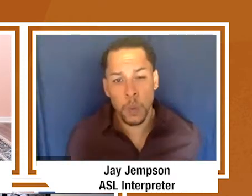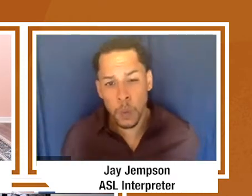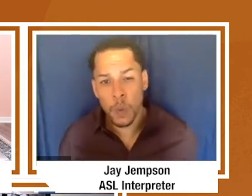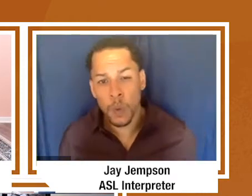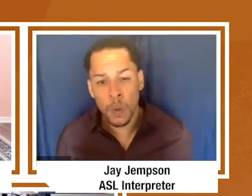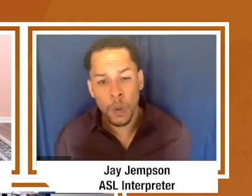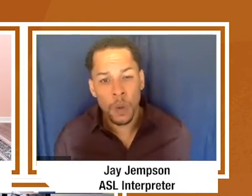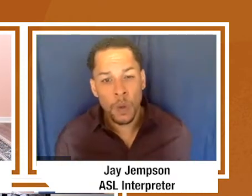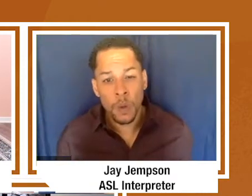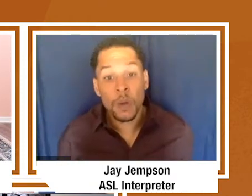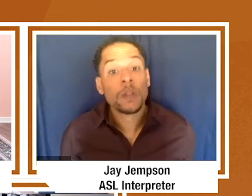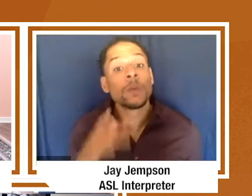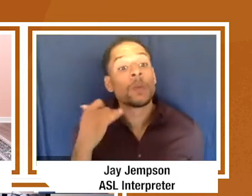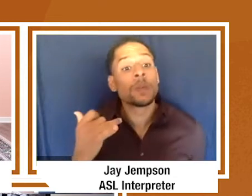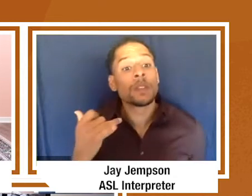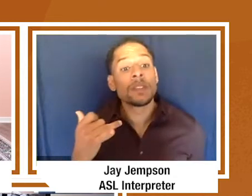But now we are